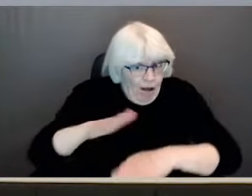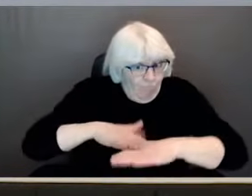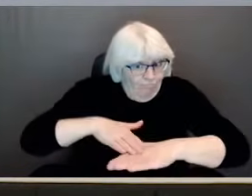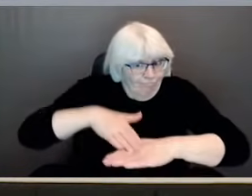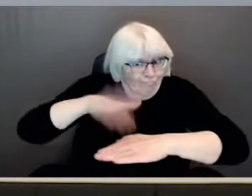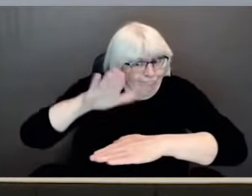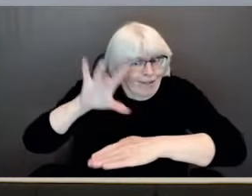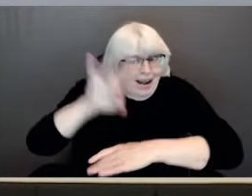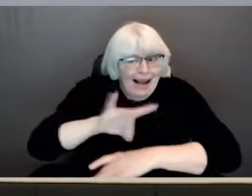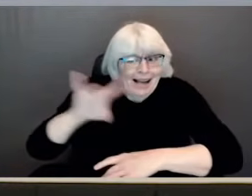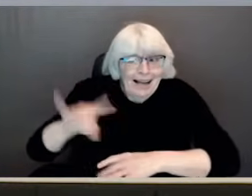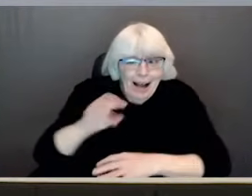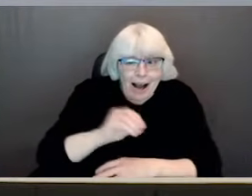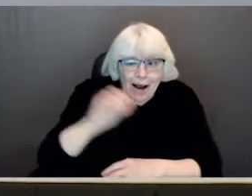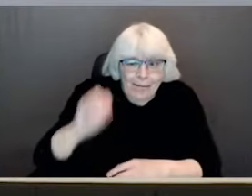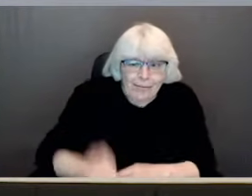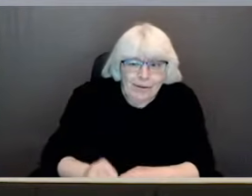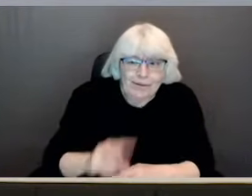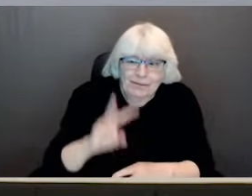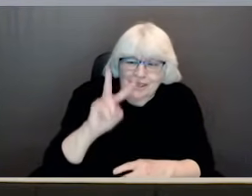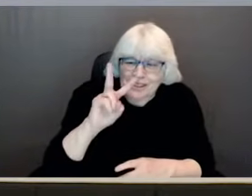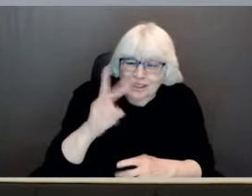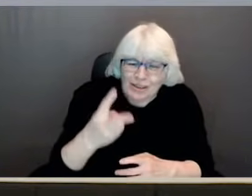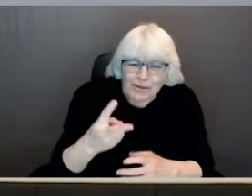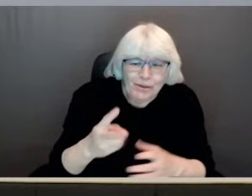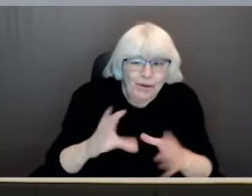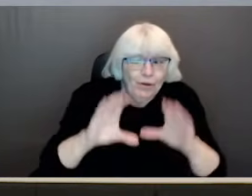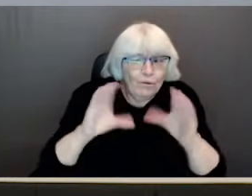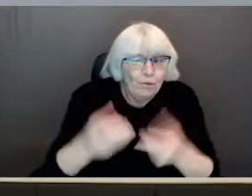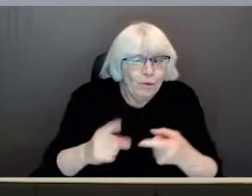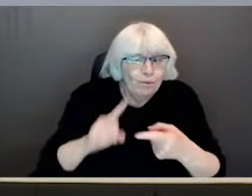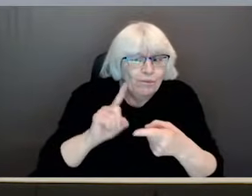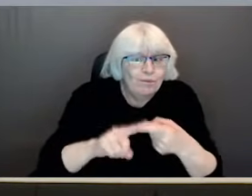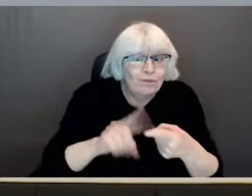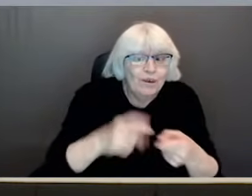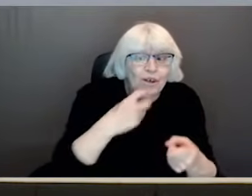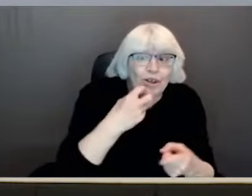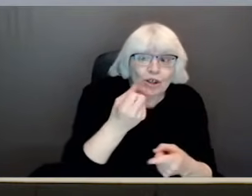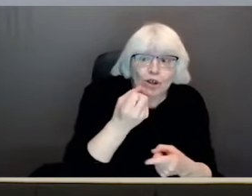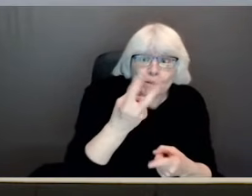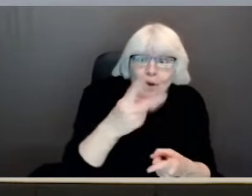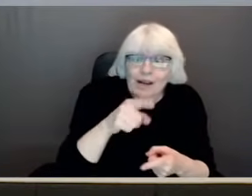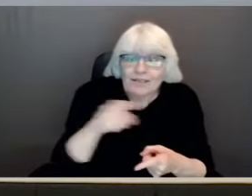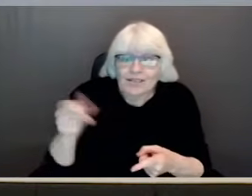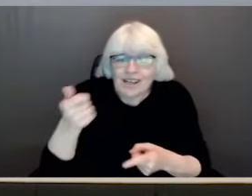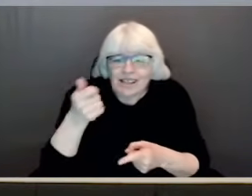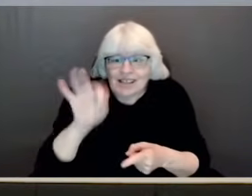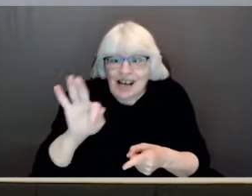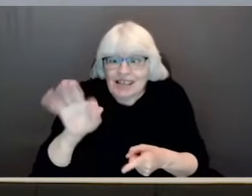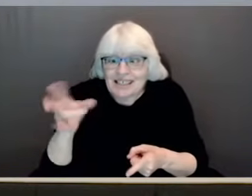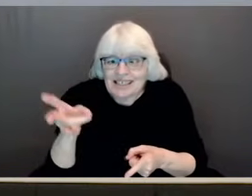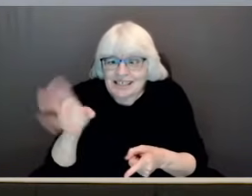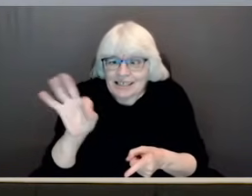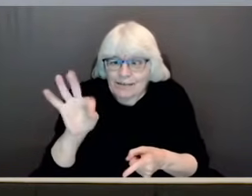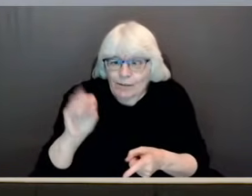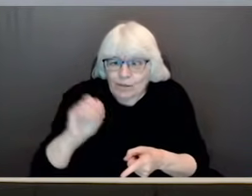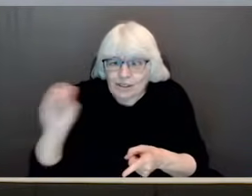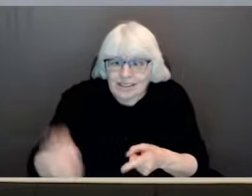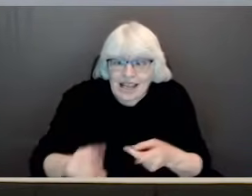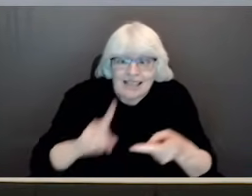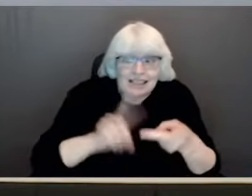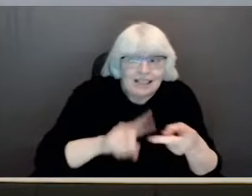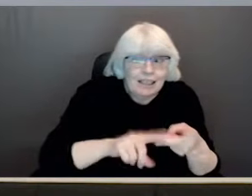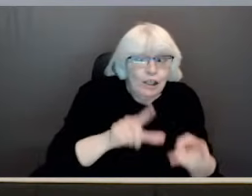19-year-olds with a fully vaccinated rate of 79%, and 20 to 29-year-olds at 76%.